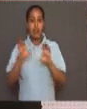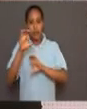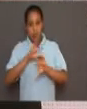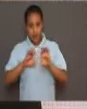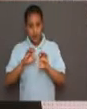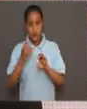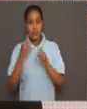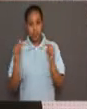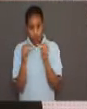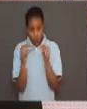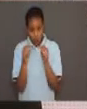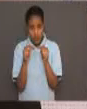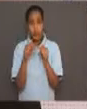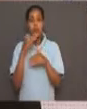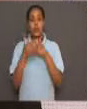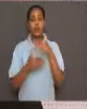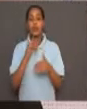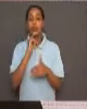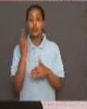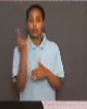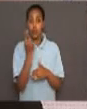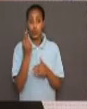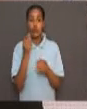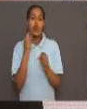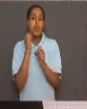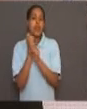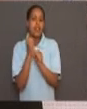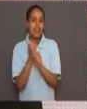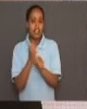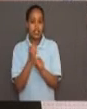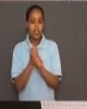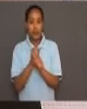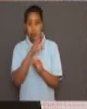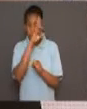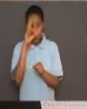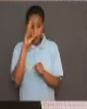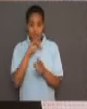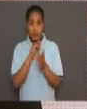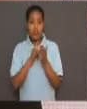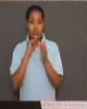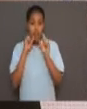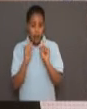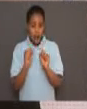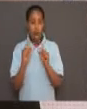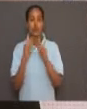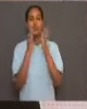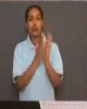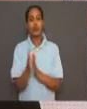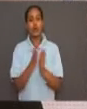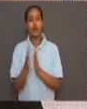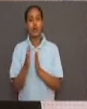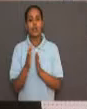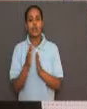The contact process is used to manufacture it because it is able to produce